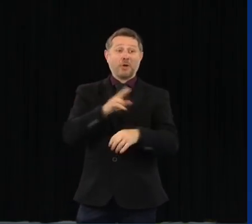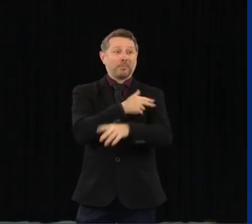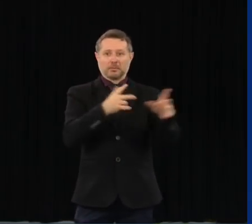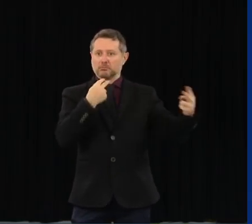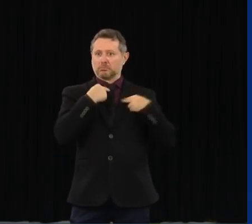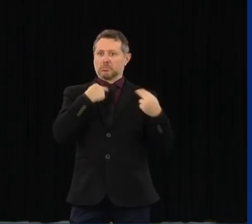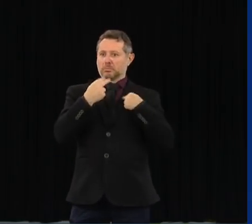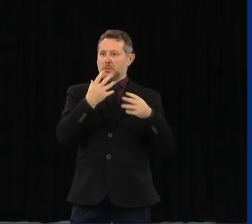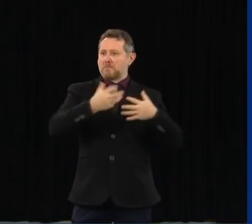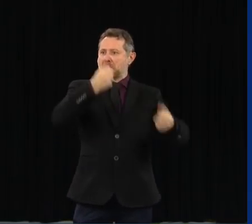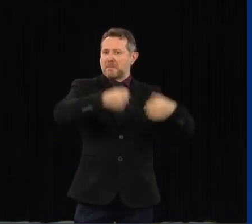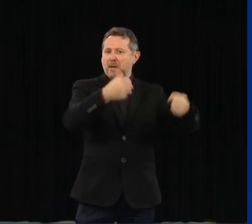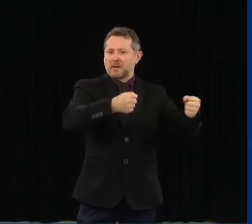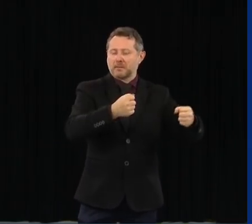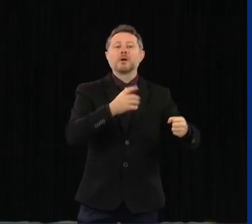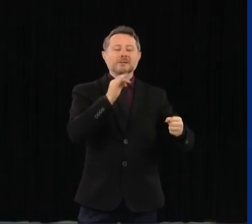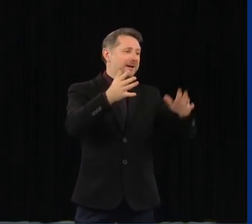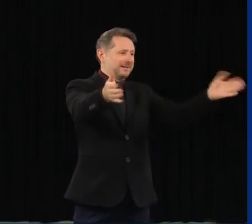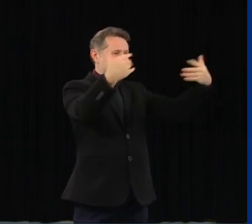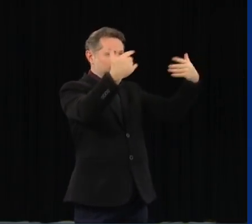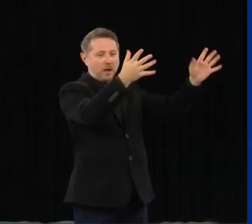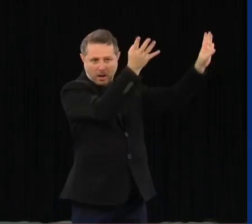to COVID.